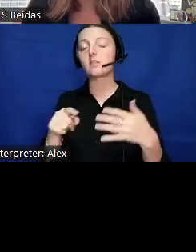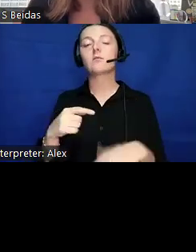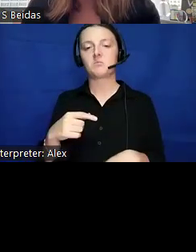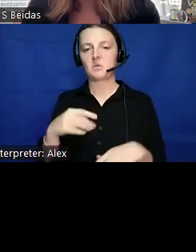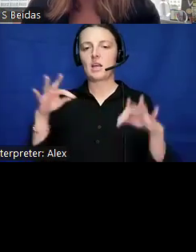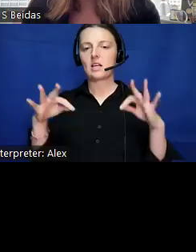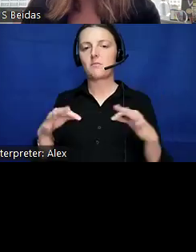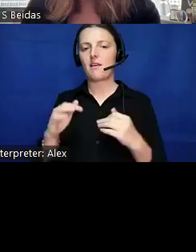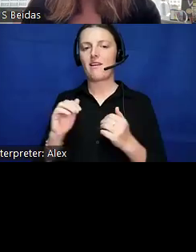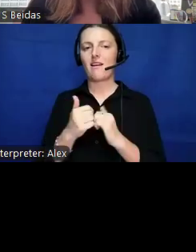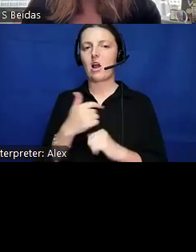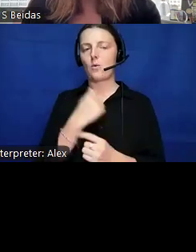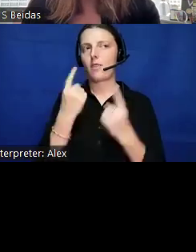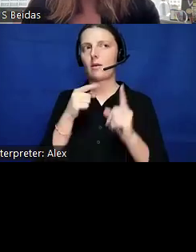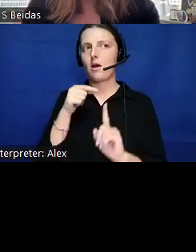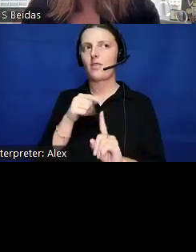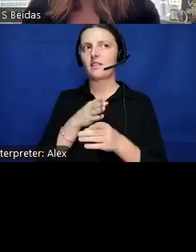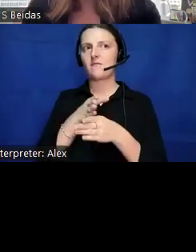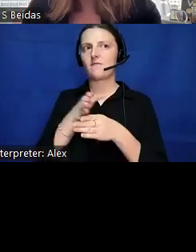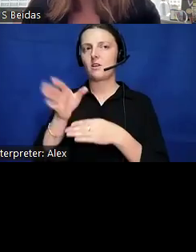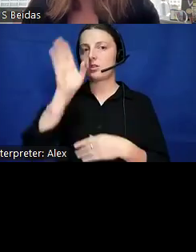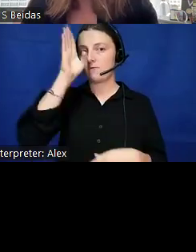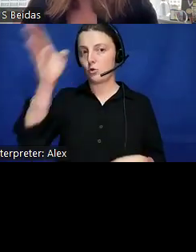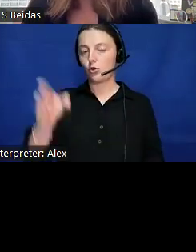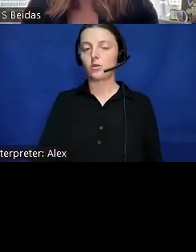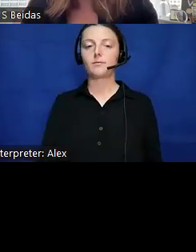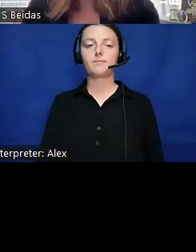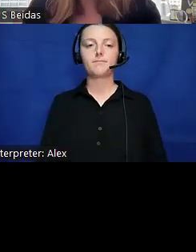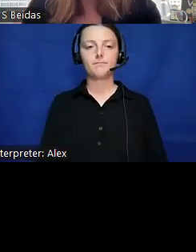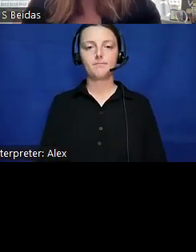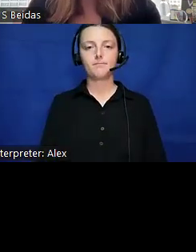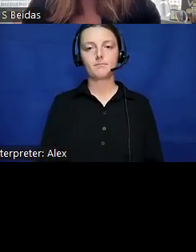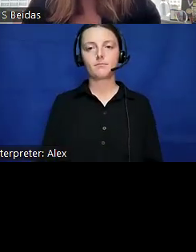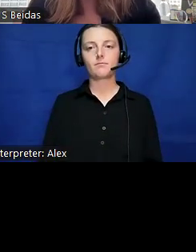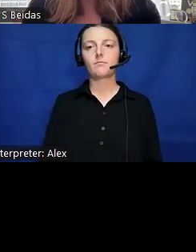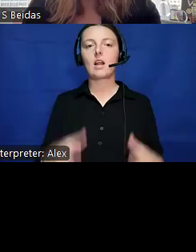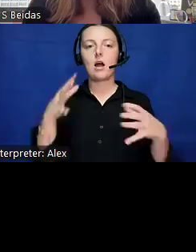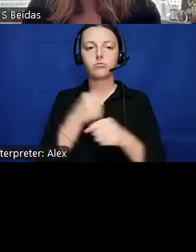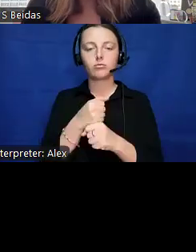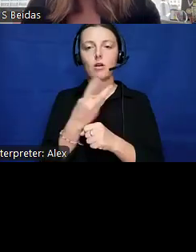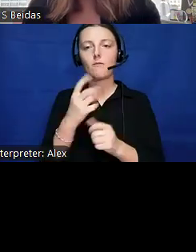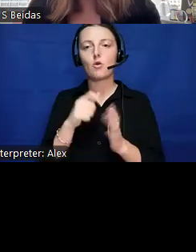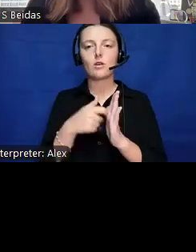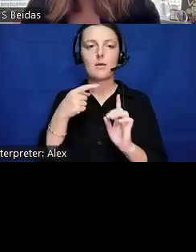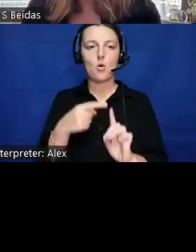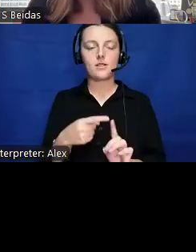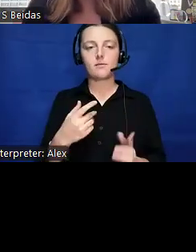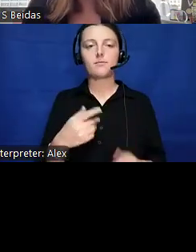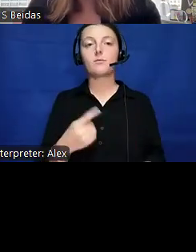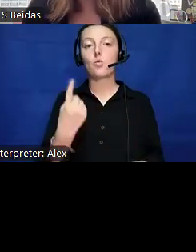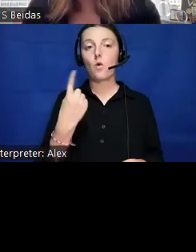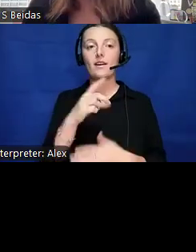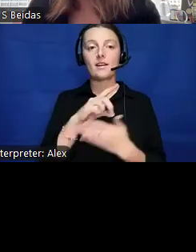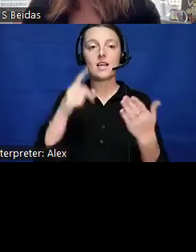thinking about the future of the field. And I've just distilled it down to a few key points. One, design